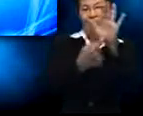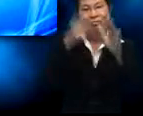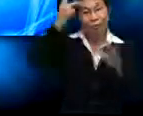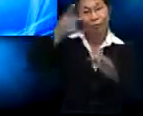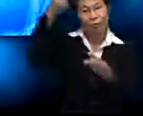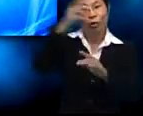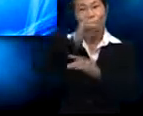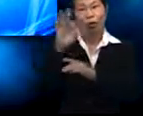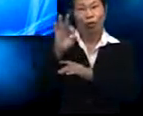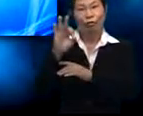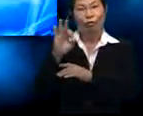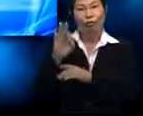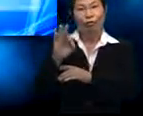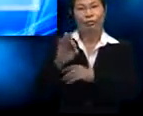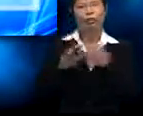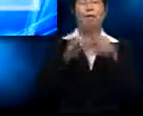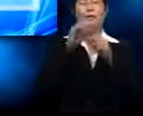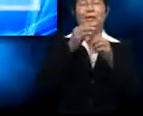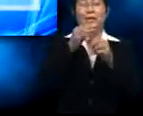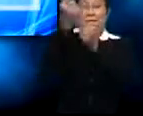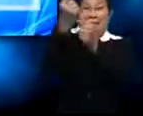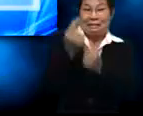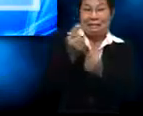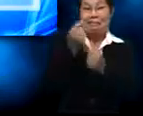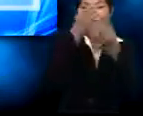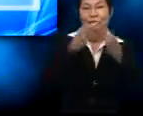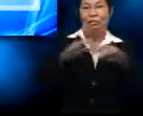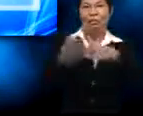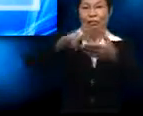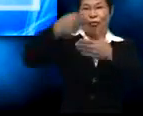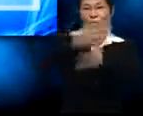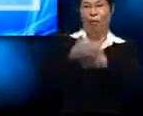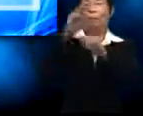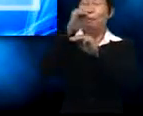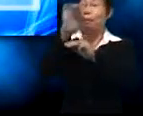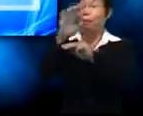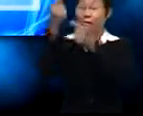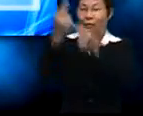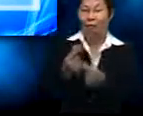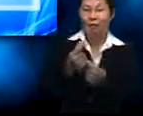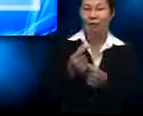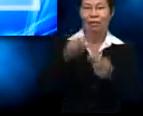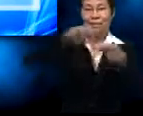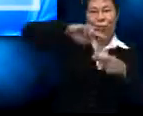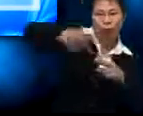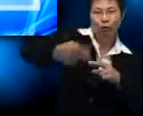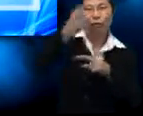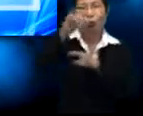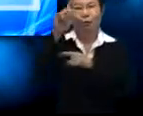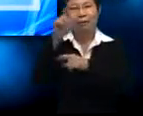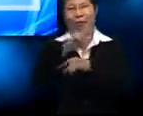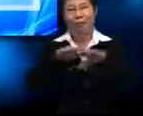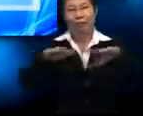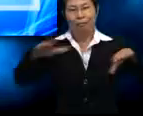of free fall and microgravity, twisting orbital platform and spinning objects, surface